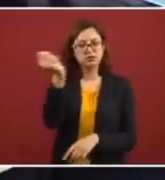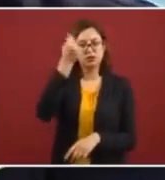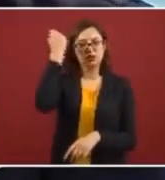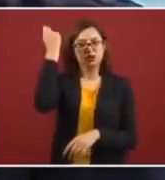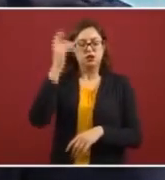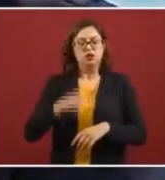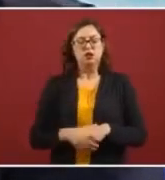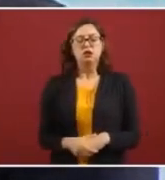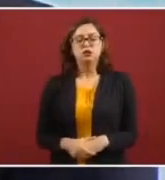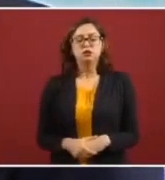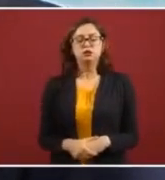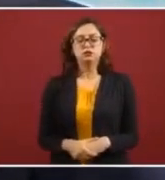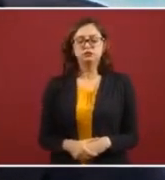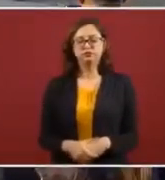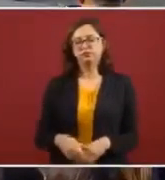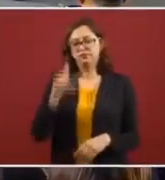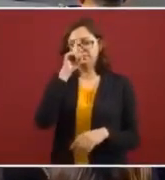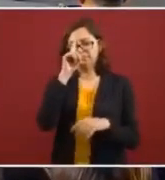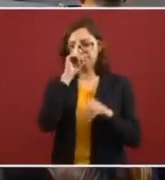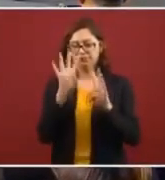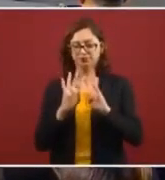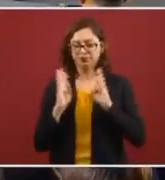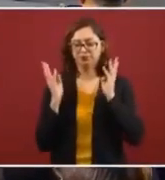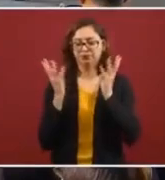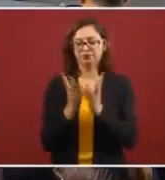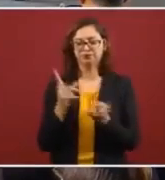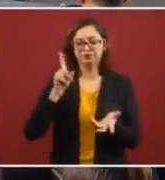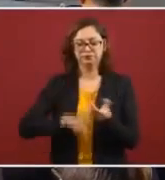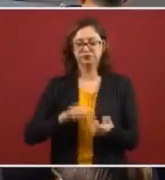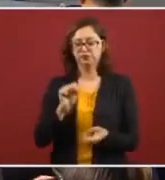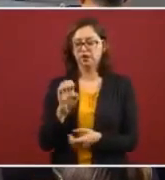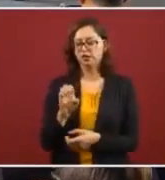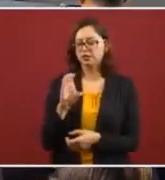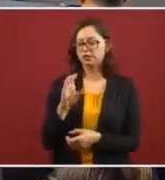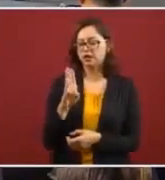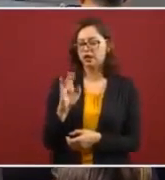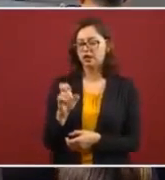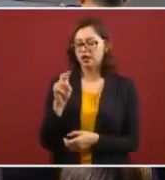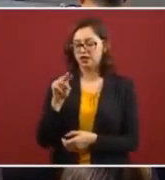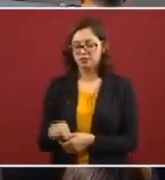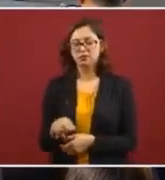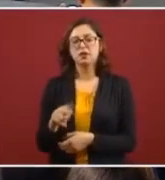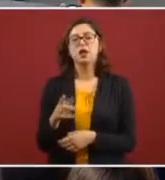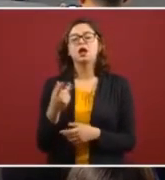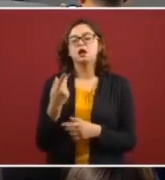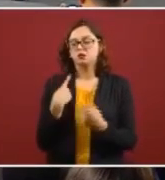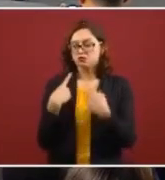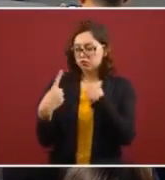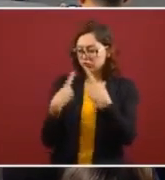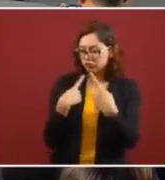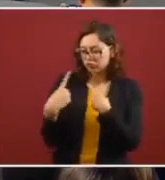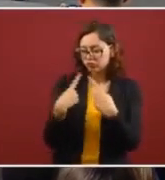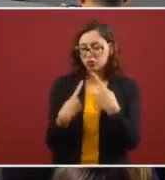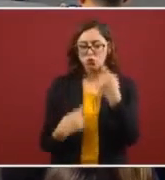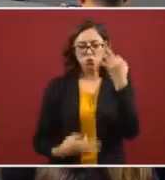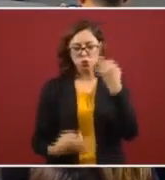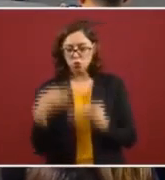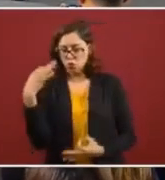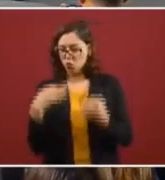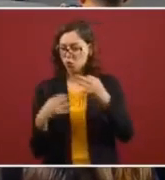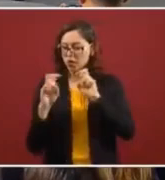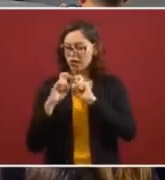science, technology, why there's a lot of them. I will have to go back and read it. Hizo las propuestas para la integración del jurado, los cuales se escogieron